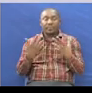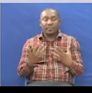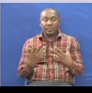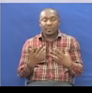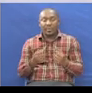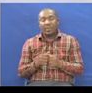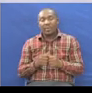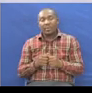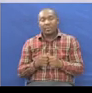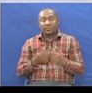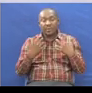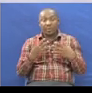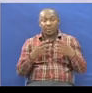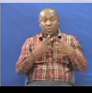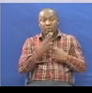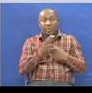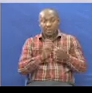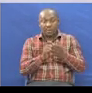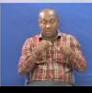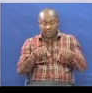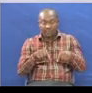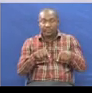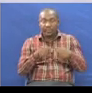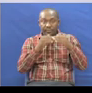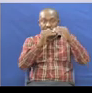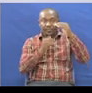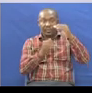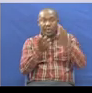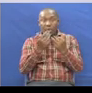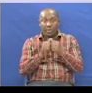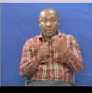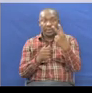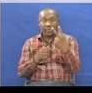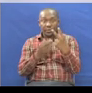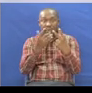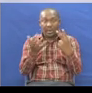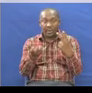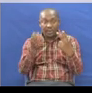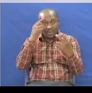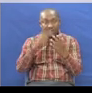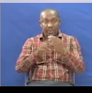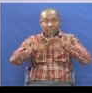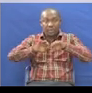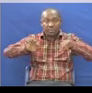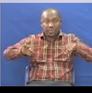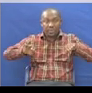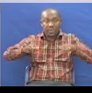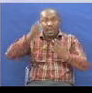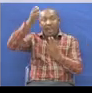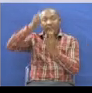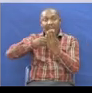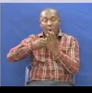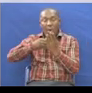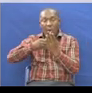is for the previous, you write here solution. Now, you need two numbers. We solve by splitting the middle term.